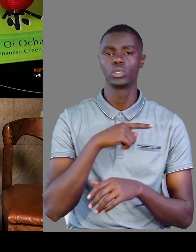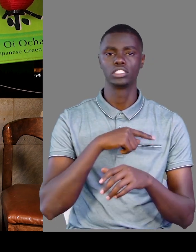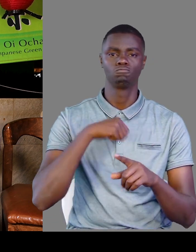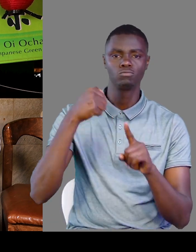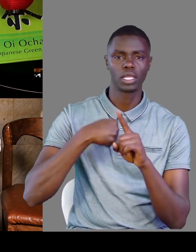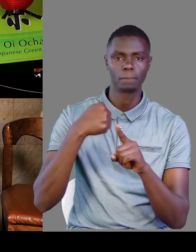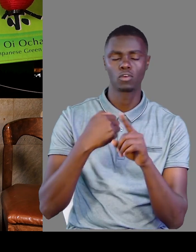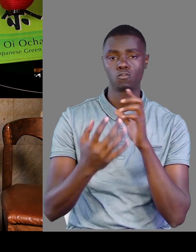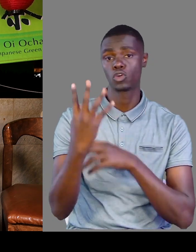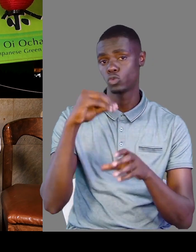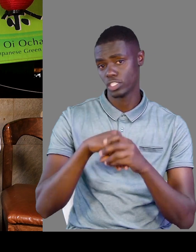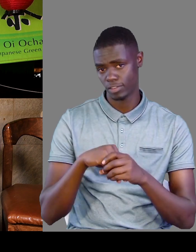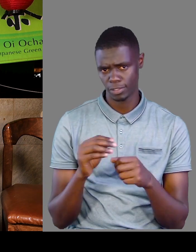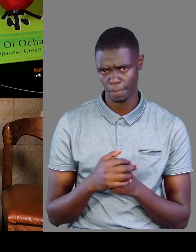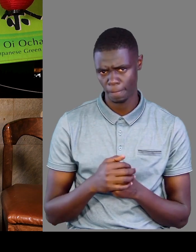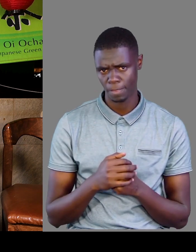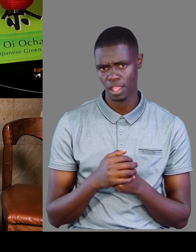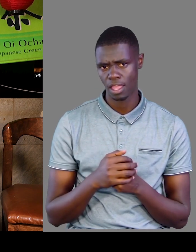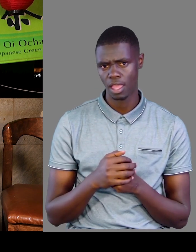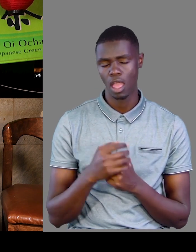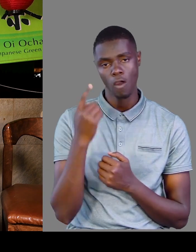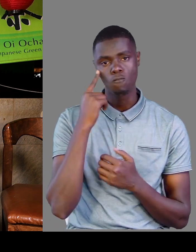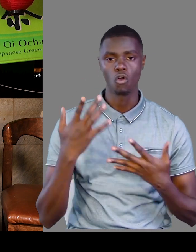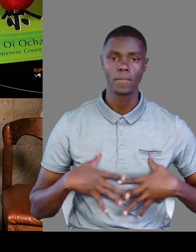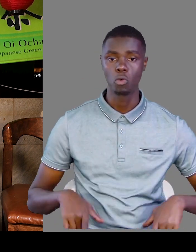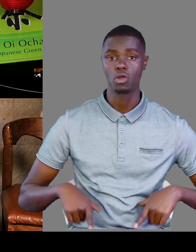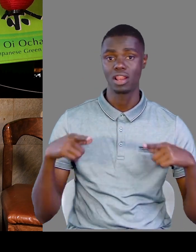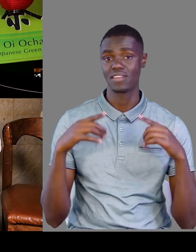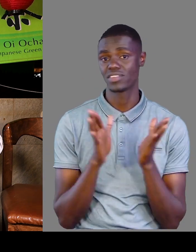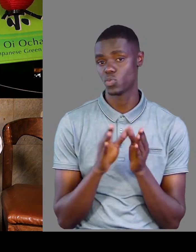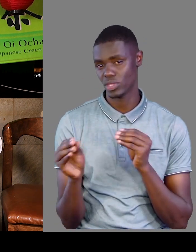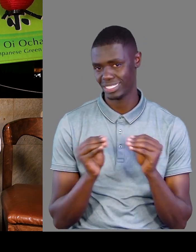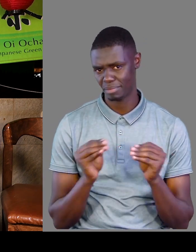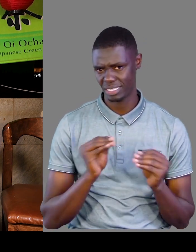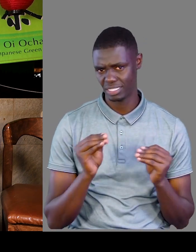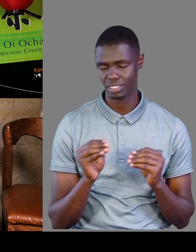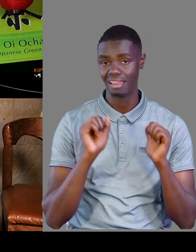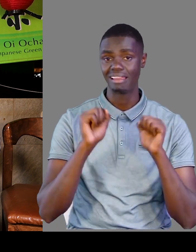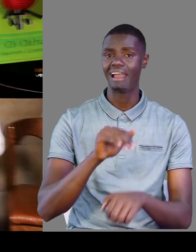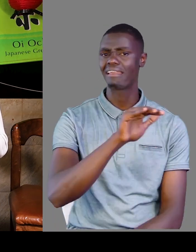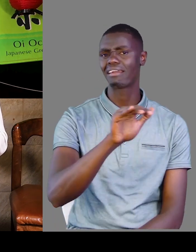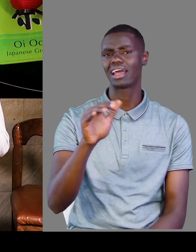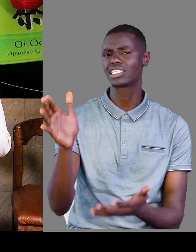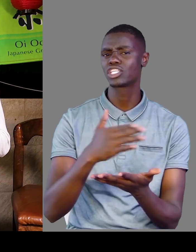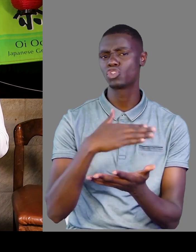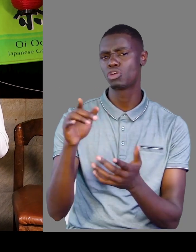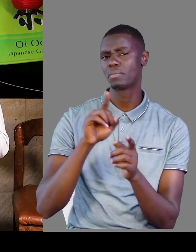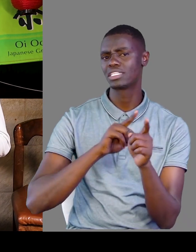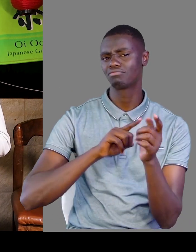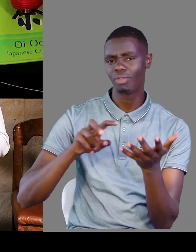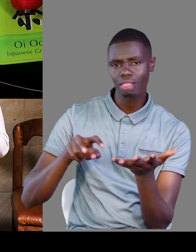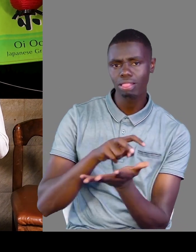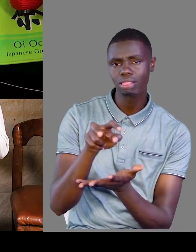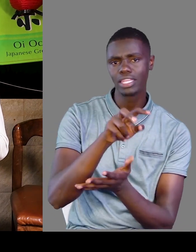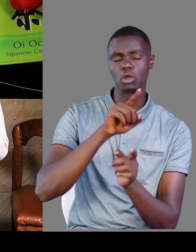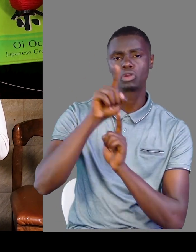we champion for inclusivity, yani pia ku person living with disability. So unaweza kuuliza like in your music